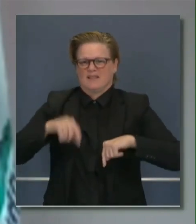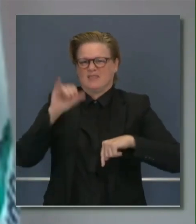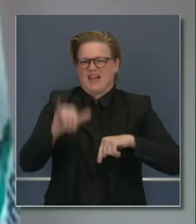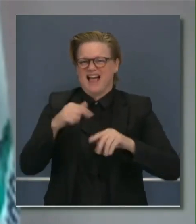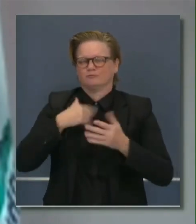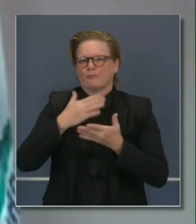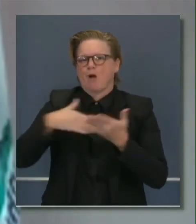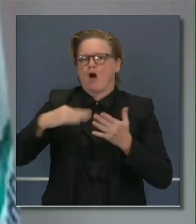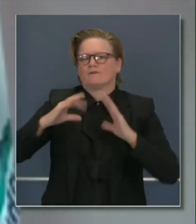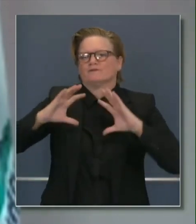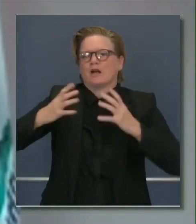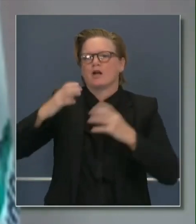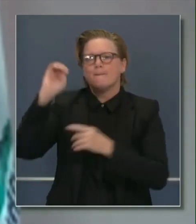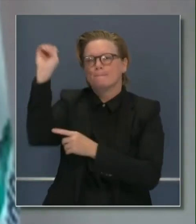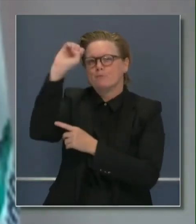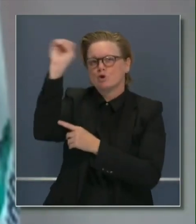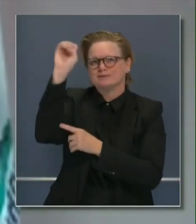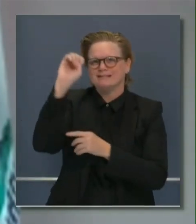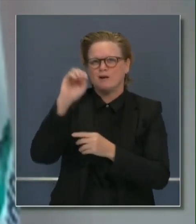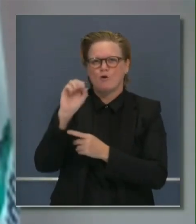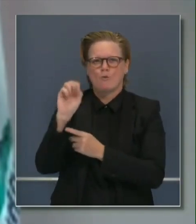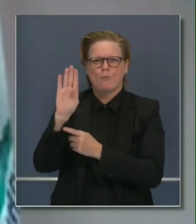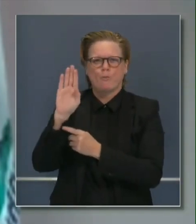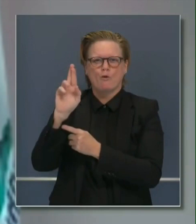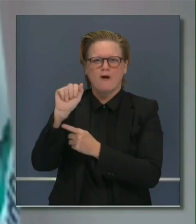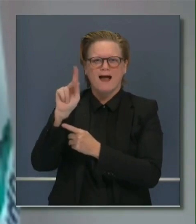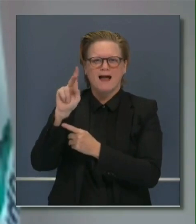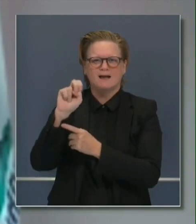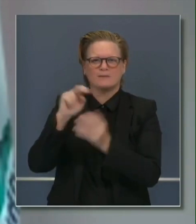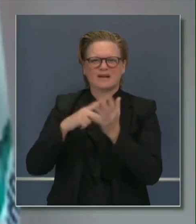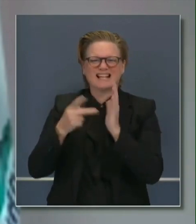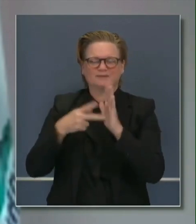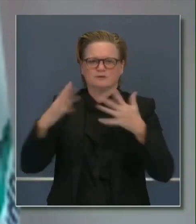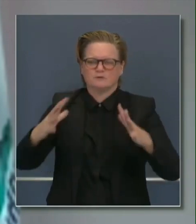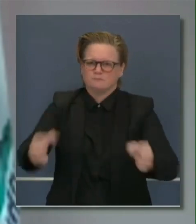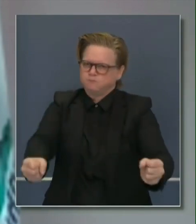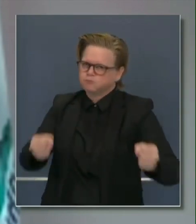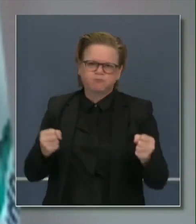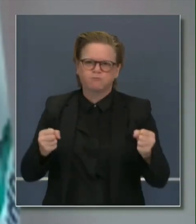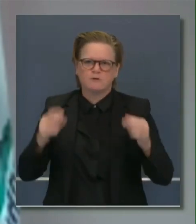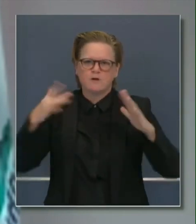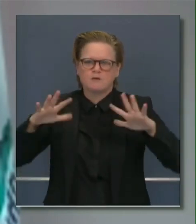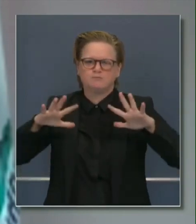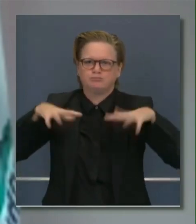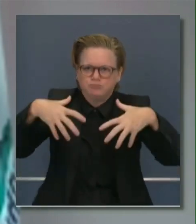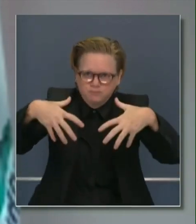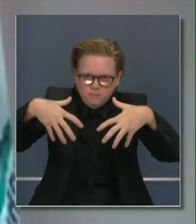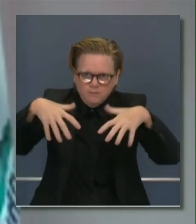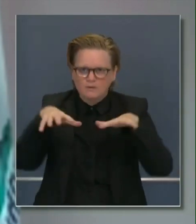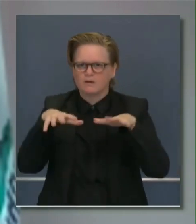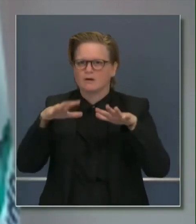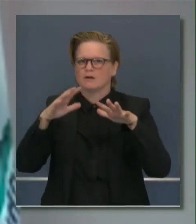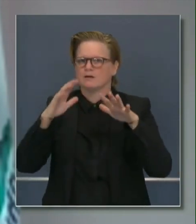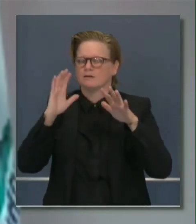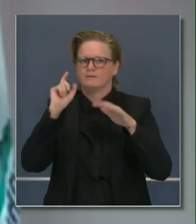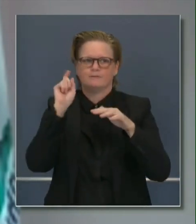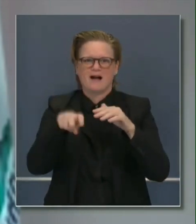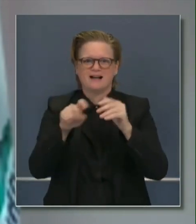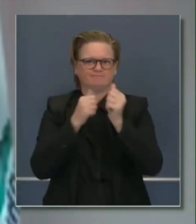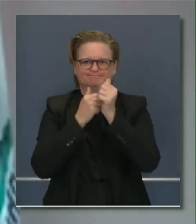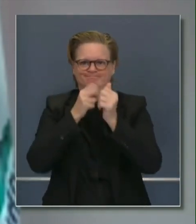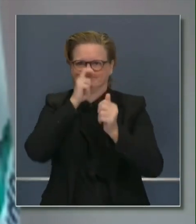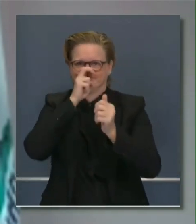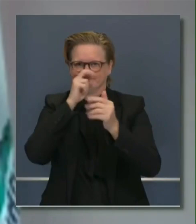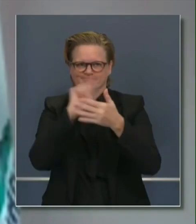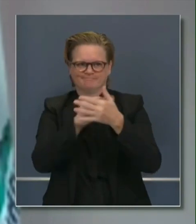intention is upon lifting the order, they will enter into their tier appropriate to their data within the